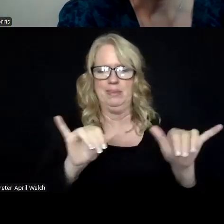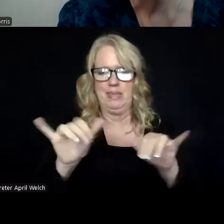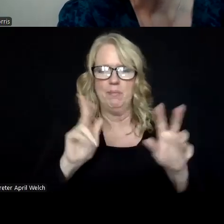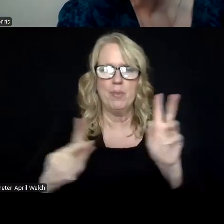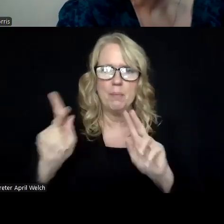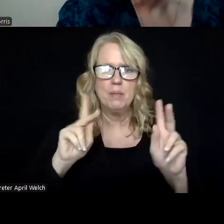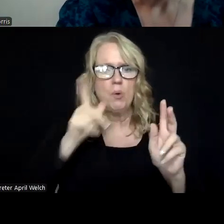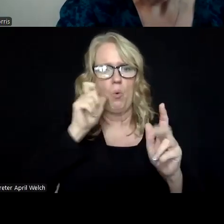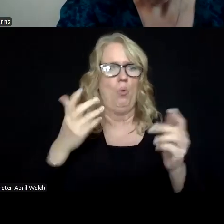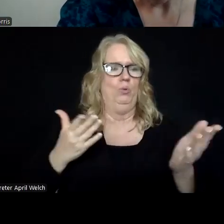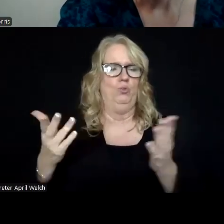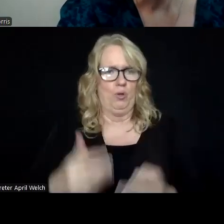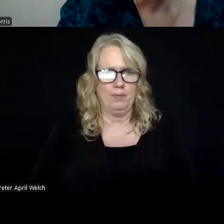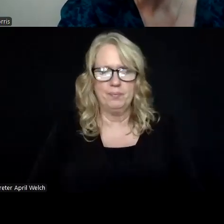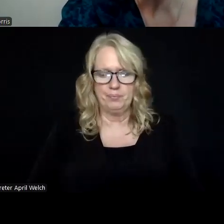we serve.